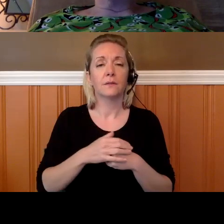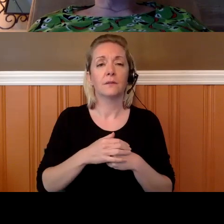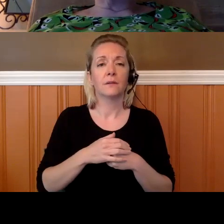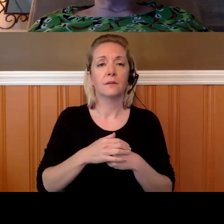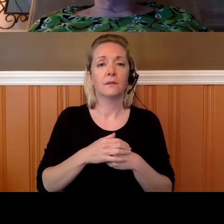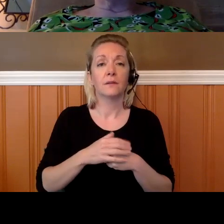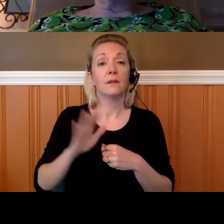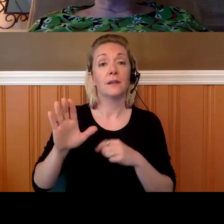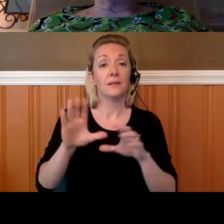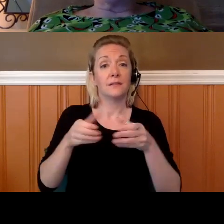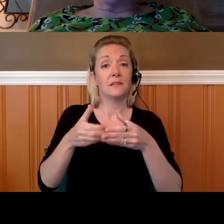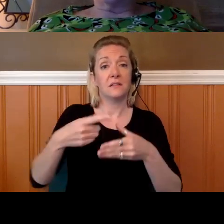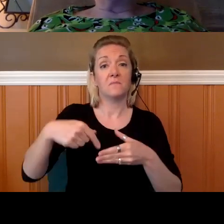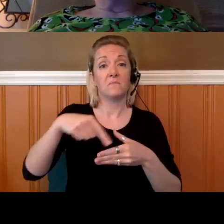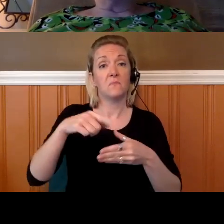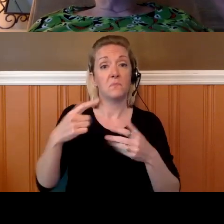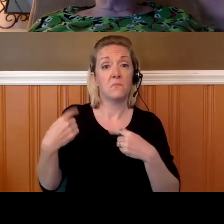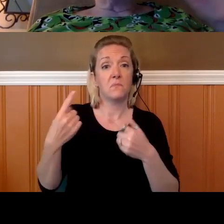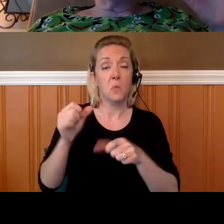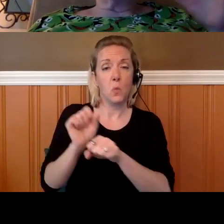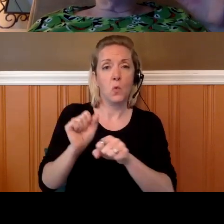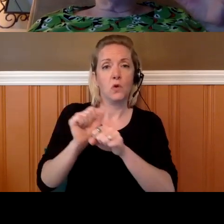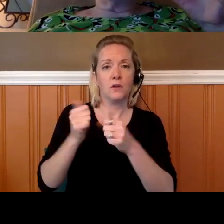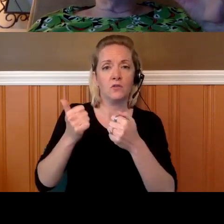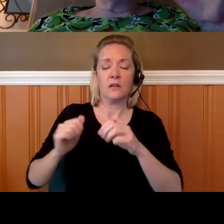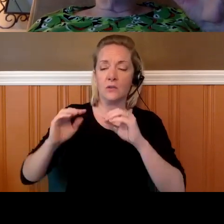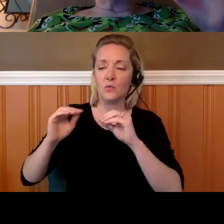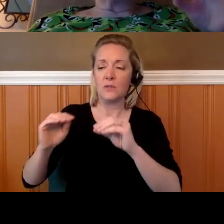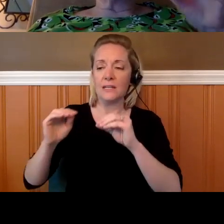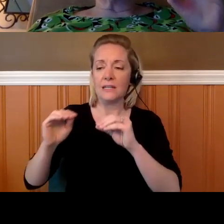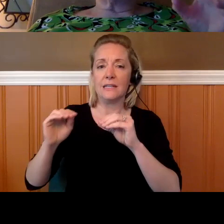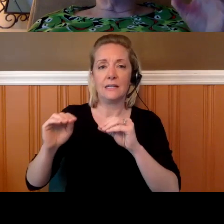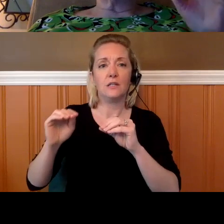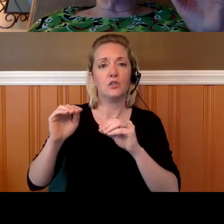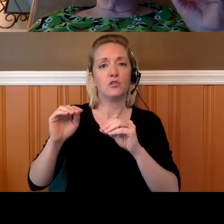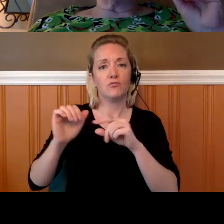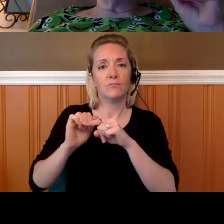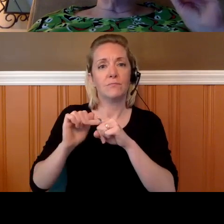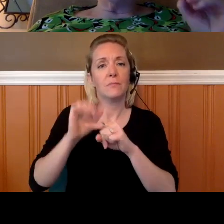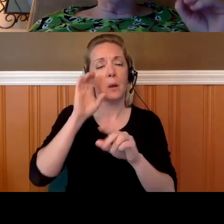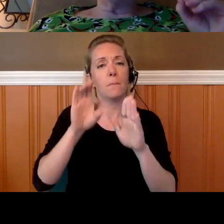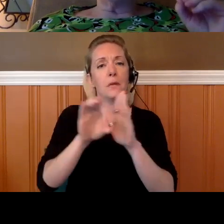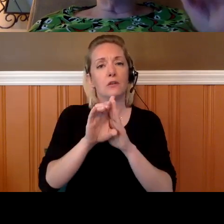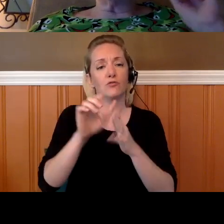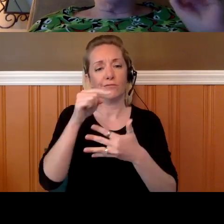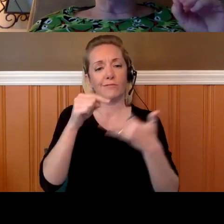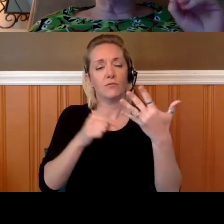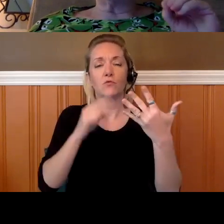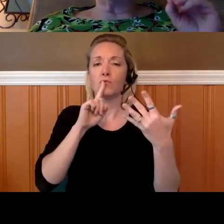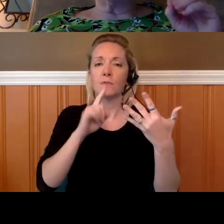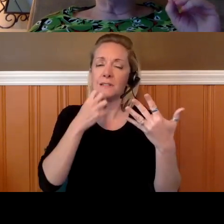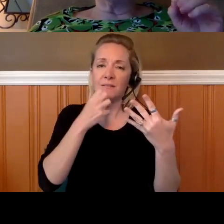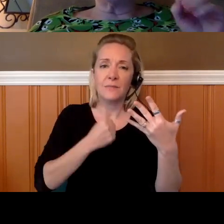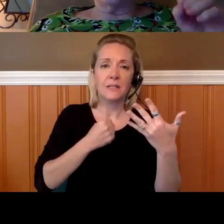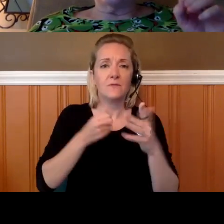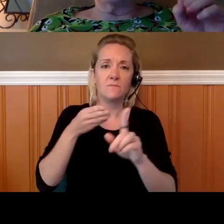his team has been working to teach him photos of things that are very meaningful to hopefully give